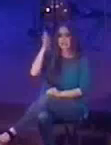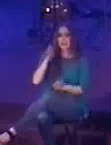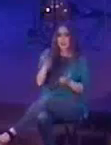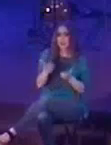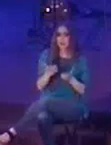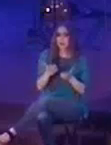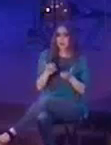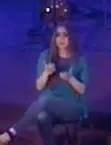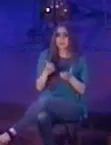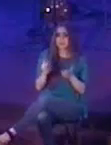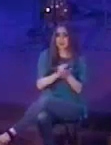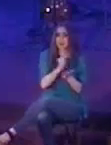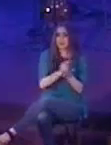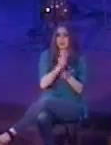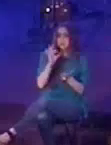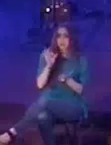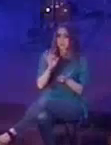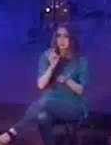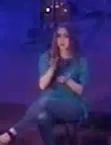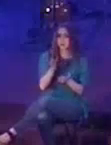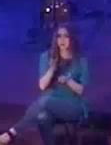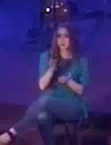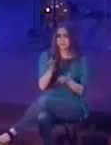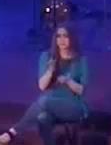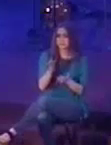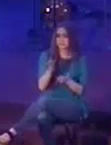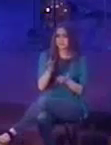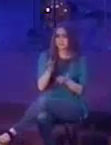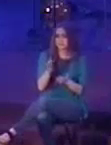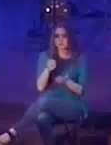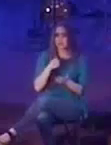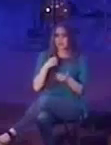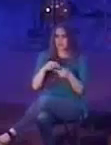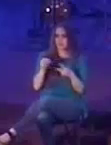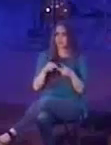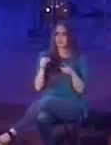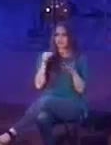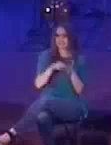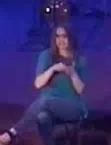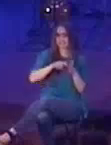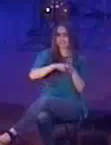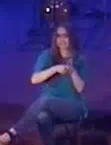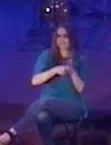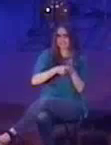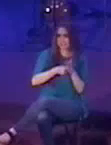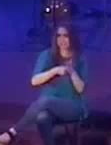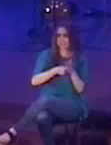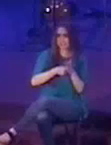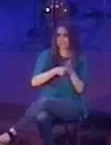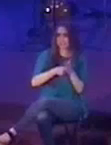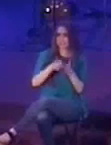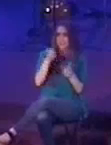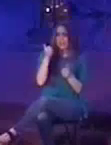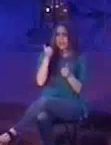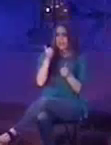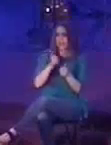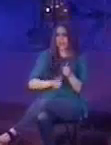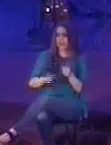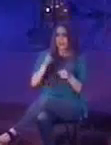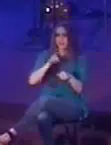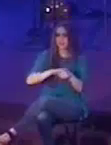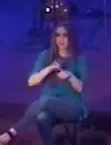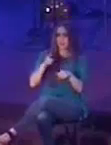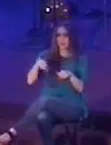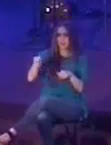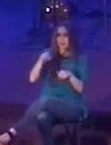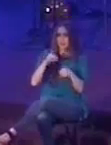to be preached. Now, I want you to take one of the keys. I chose this one. And every time, because I have these keys every day, you have your